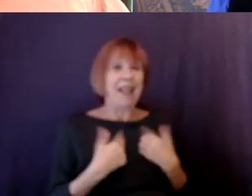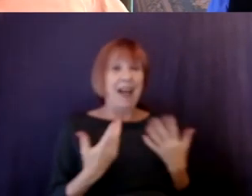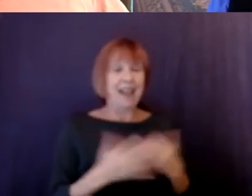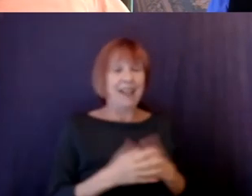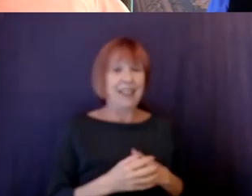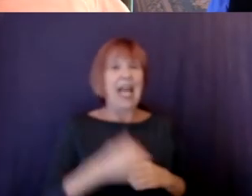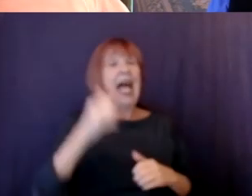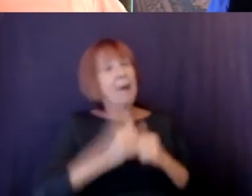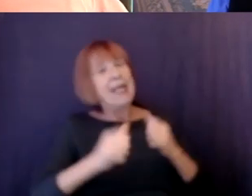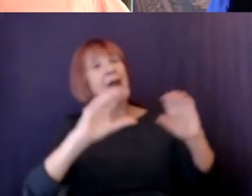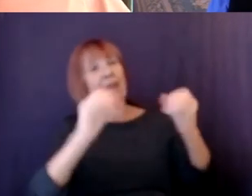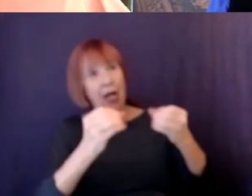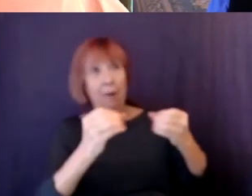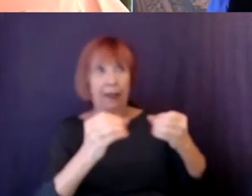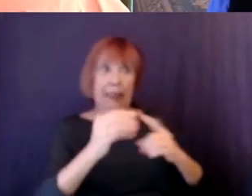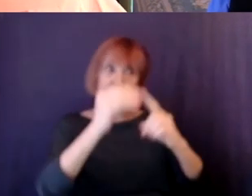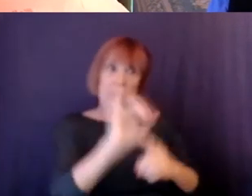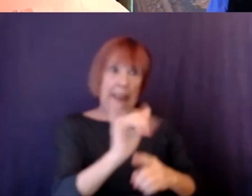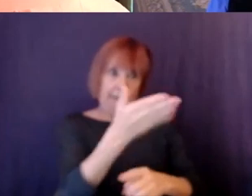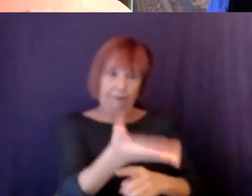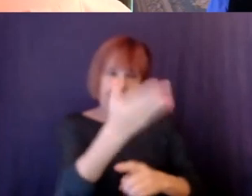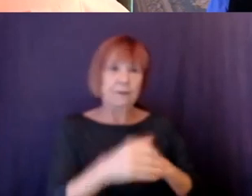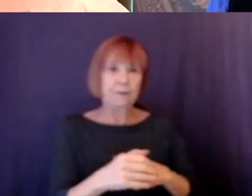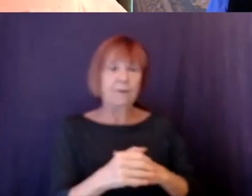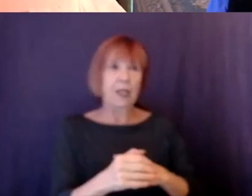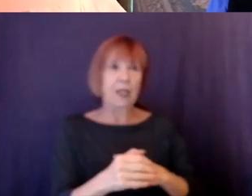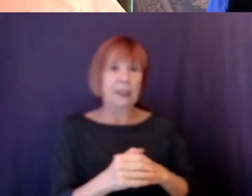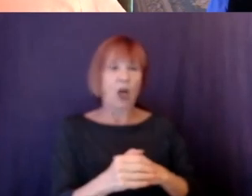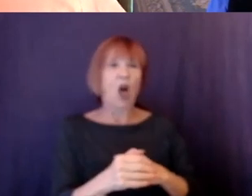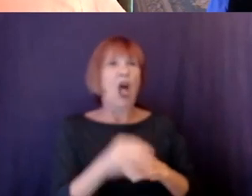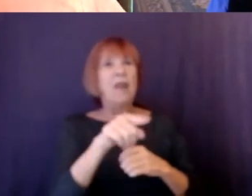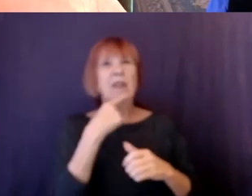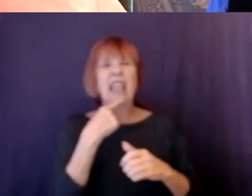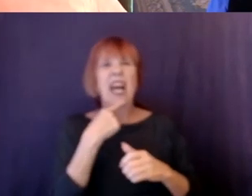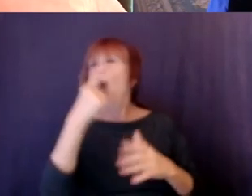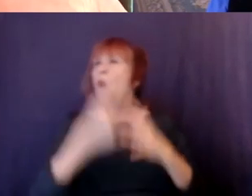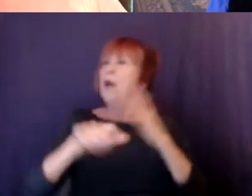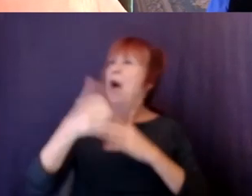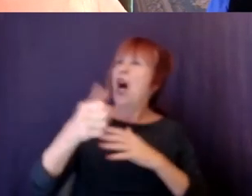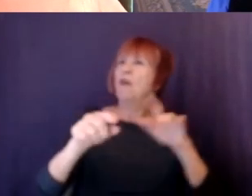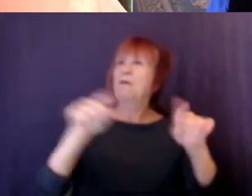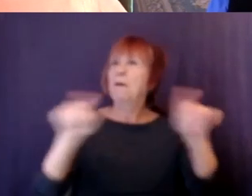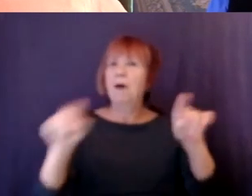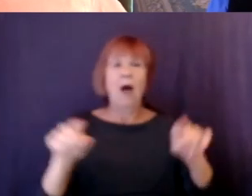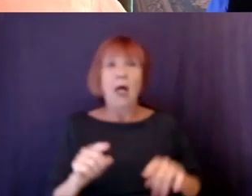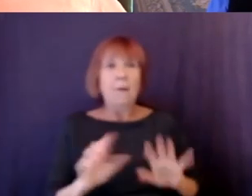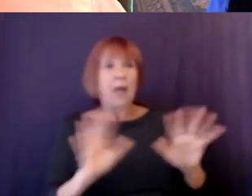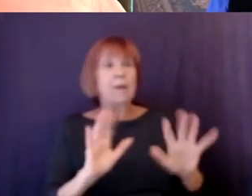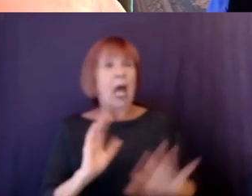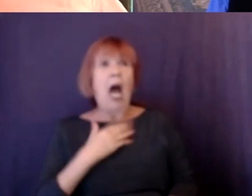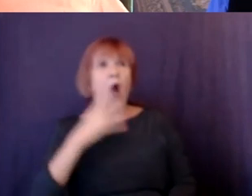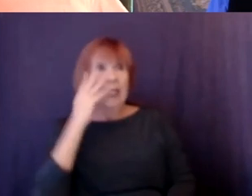every company, especially a company like that, you know, you could say, well, what about this and what about that show or whatever. Our experience has been